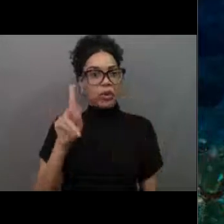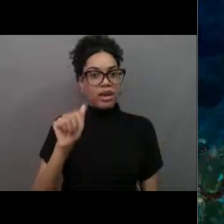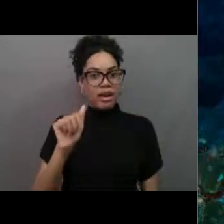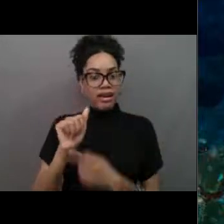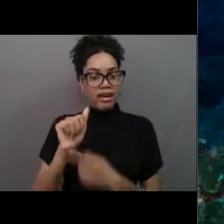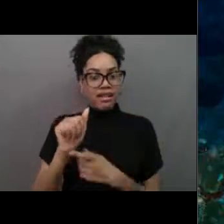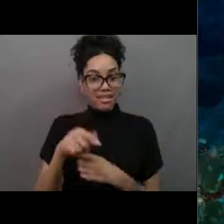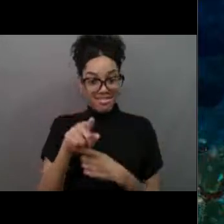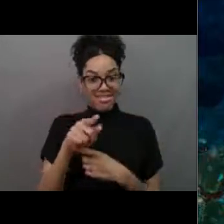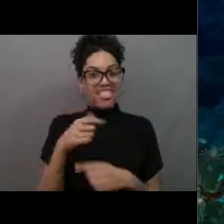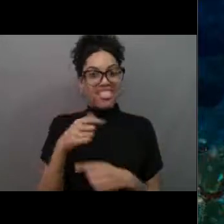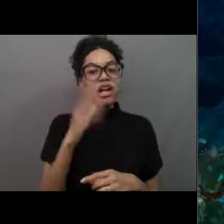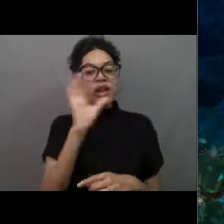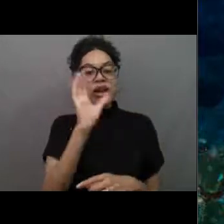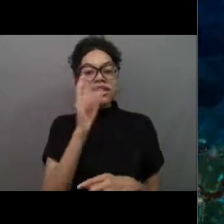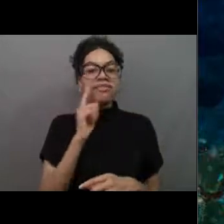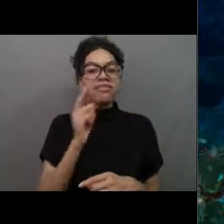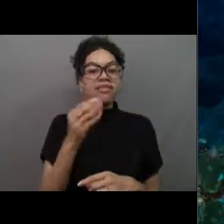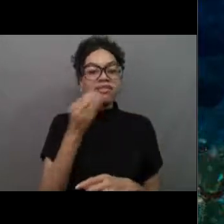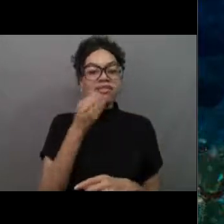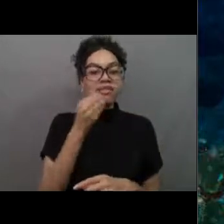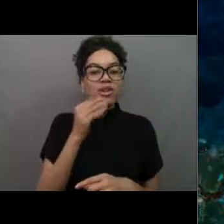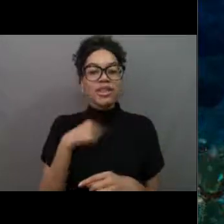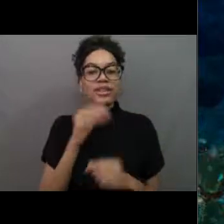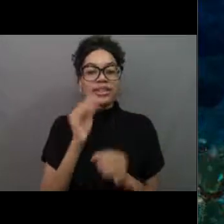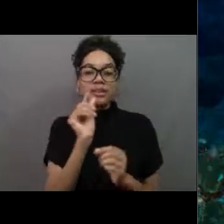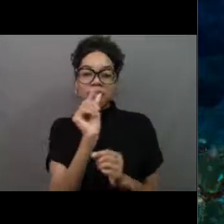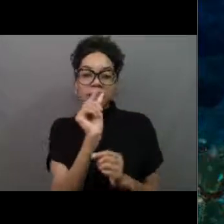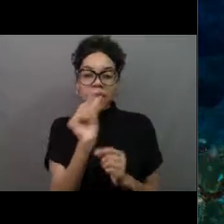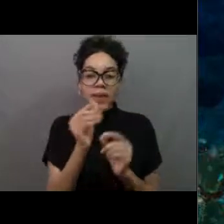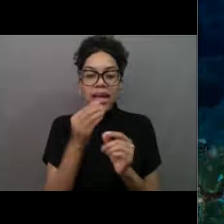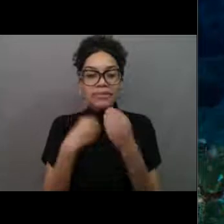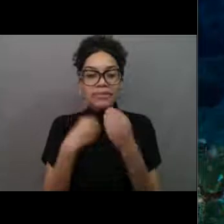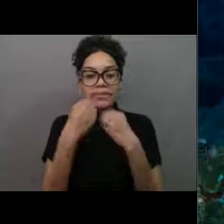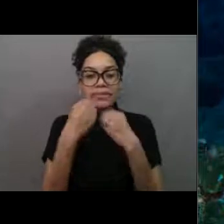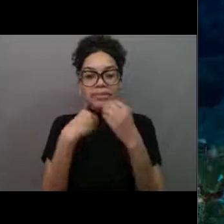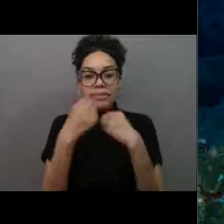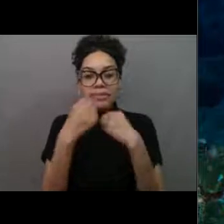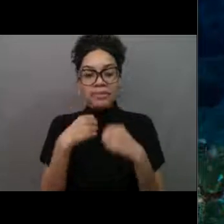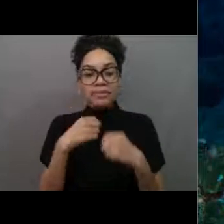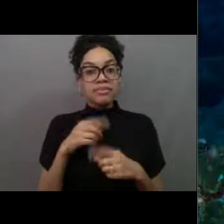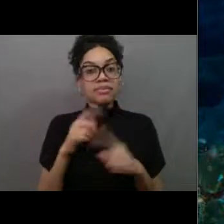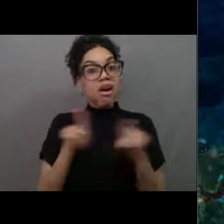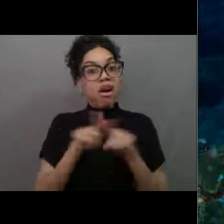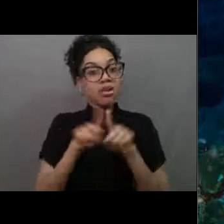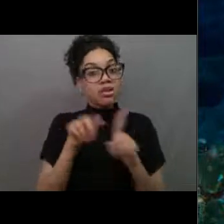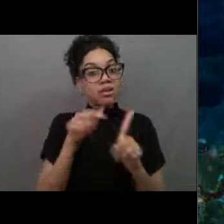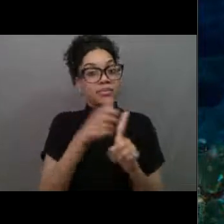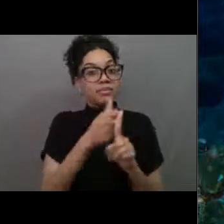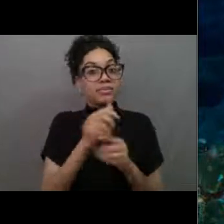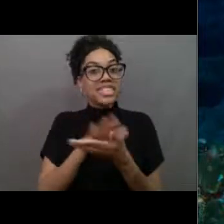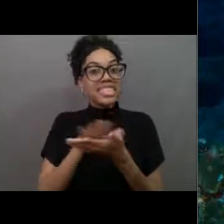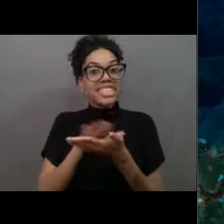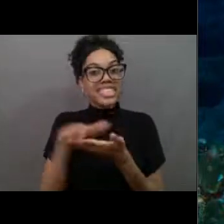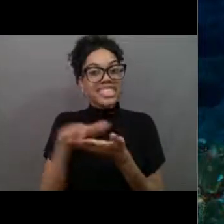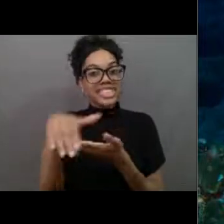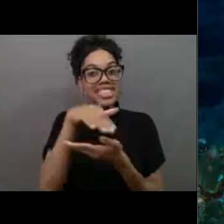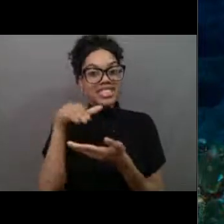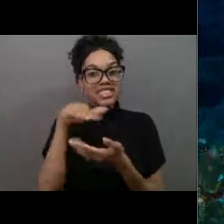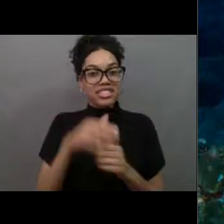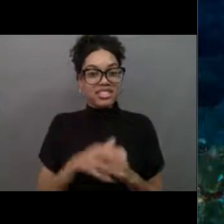food because they're looking for the smaller things they'd like to eat, but they also come for cleaning stations, and that's what you see here. This barracuda is sitting